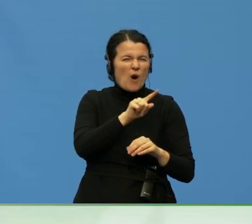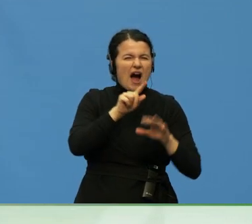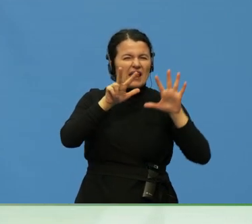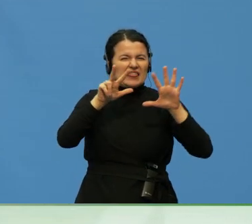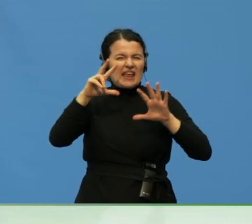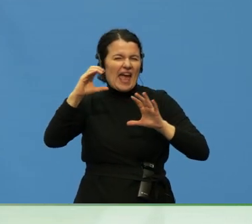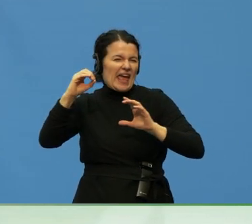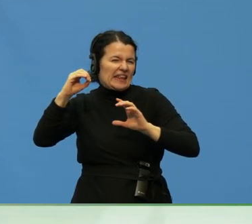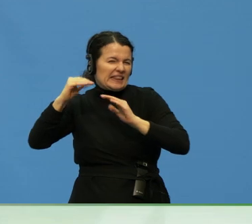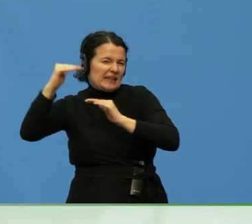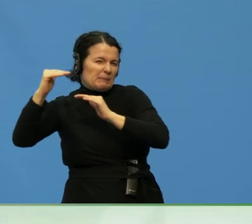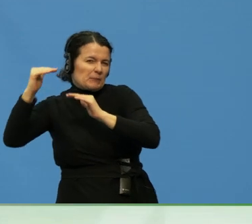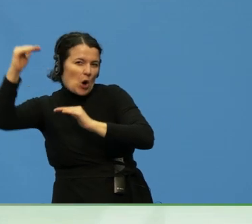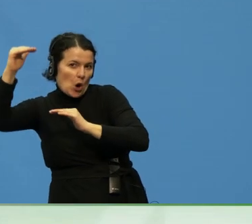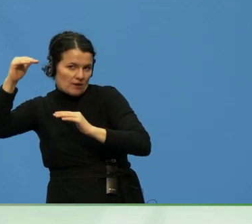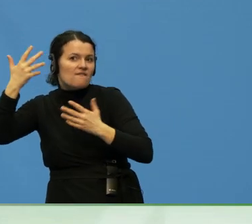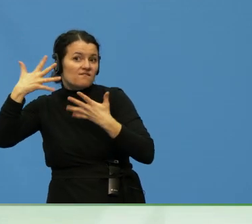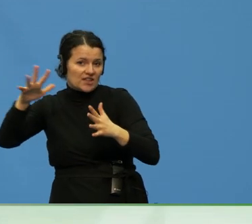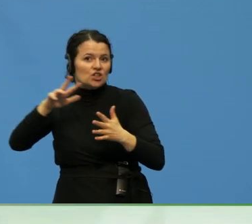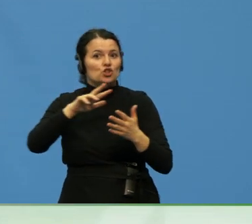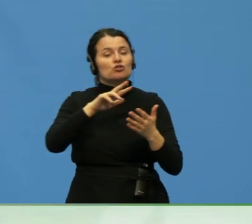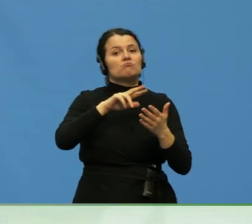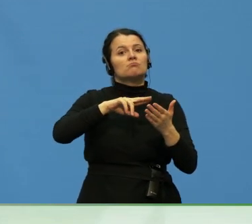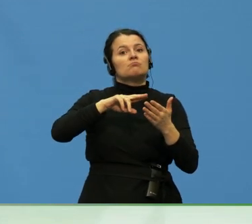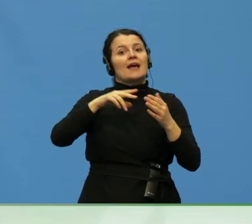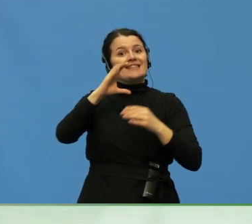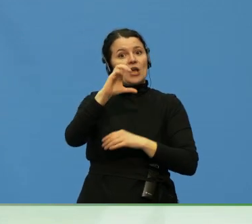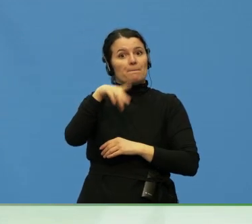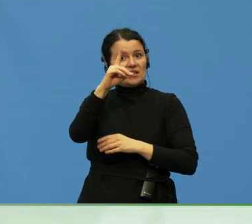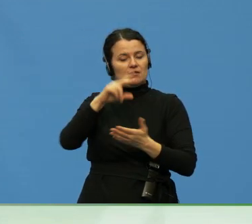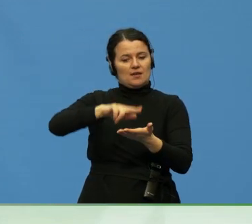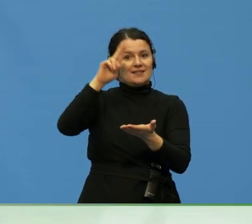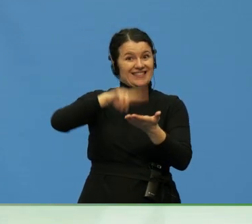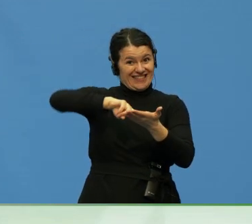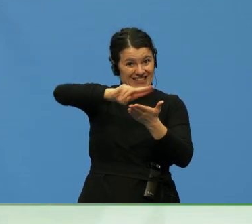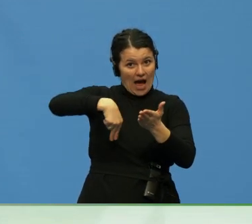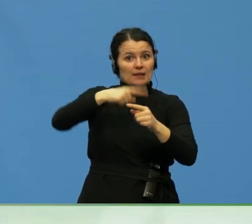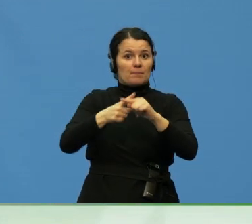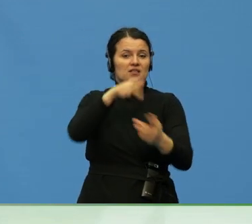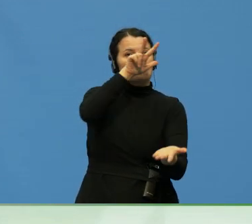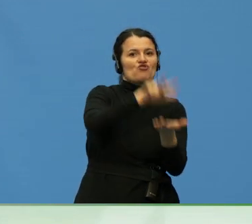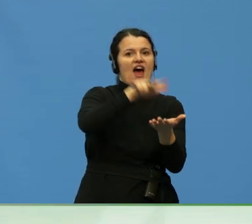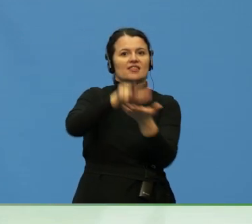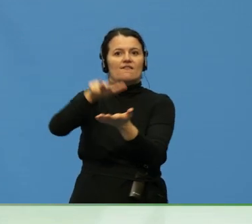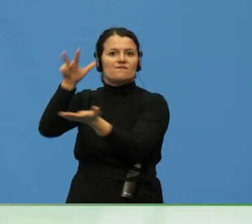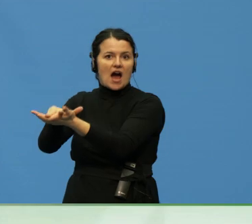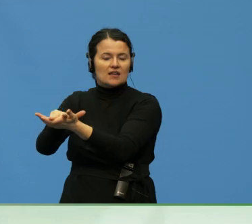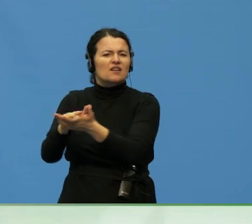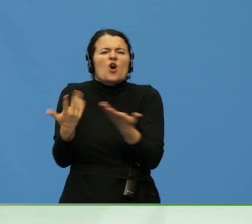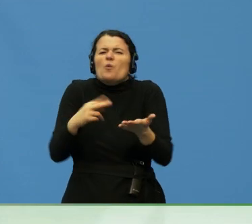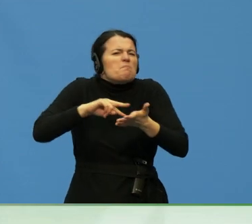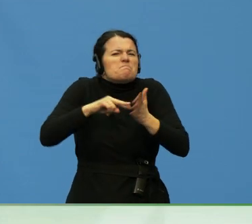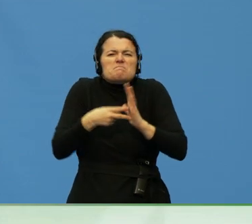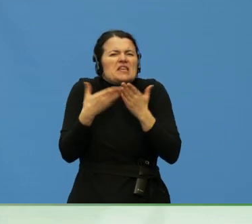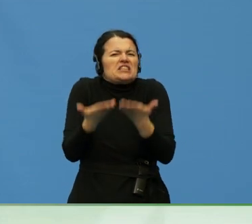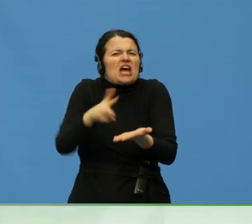somehow part of their legislation. Does this mean anything in practice, or is it just the start of something? Well,